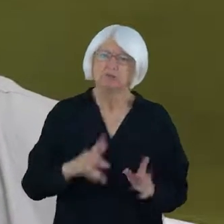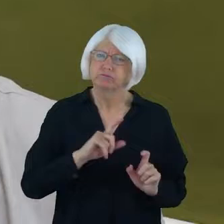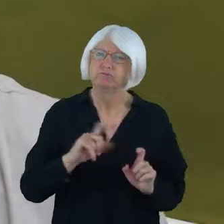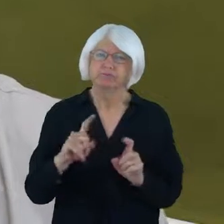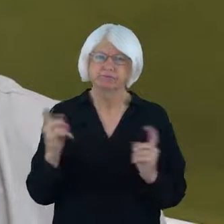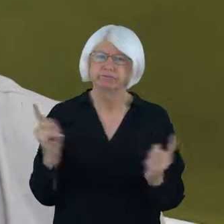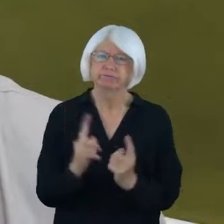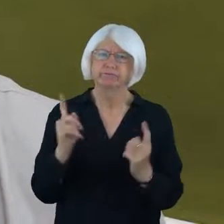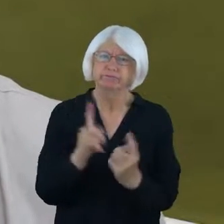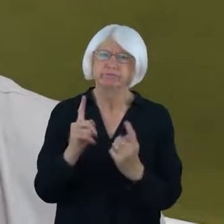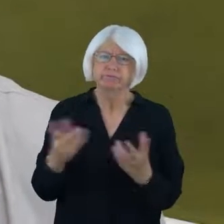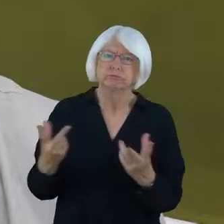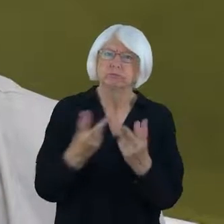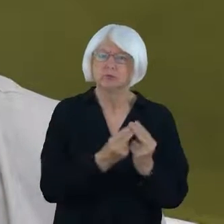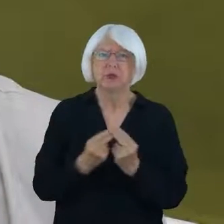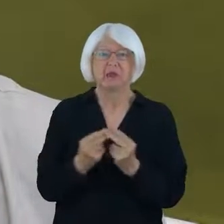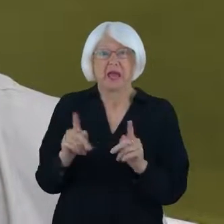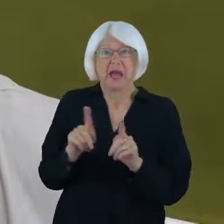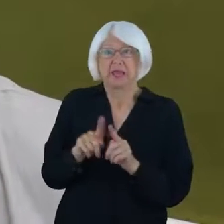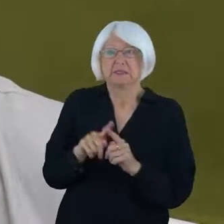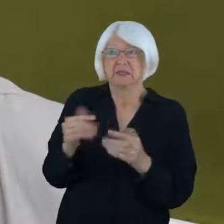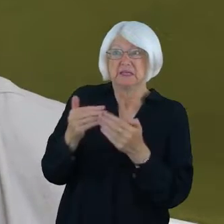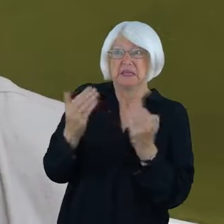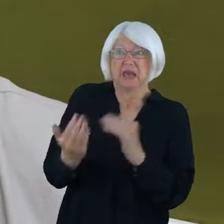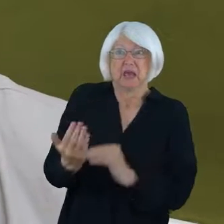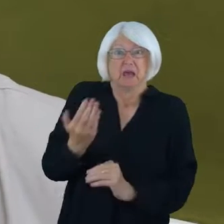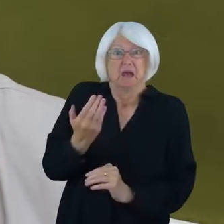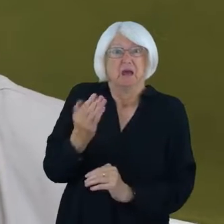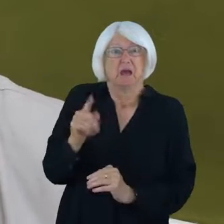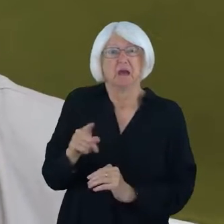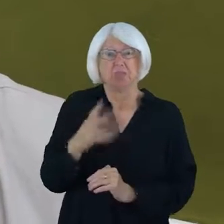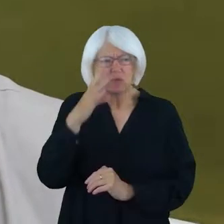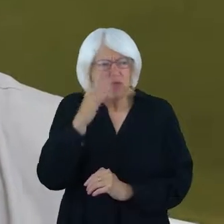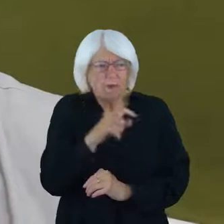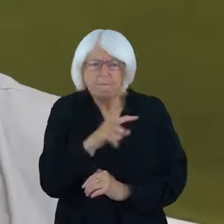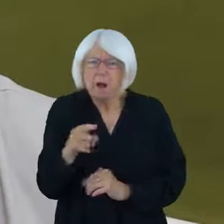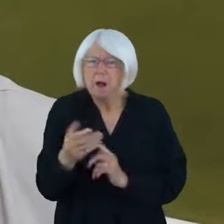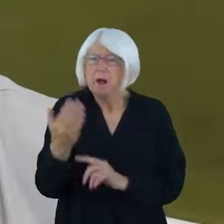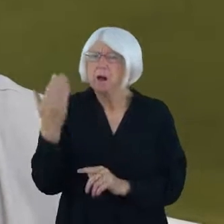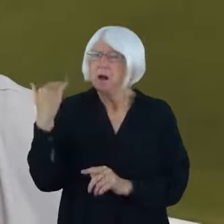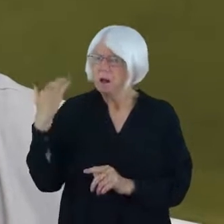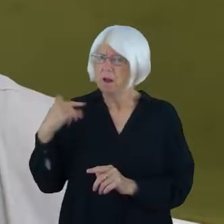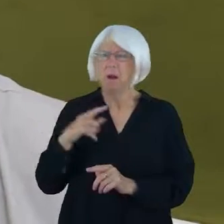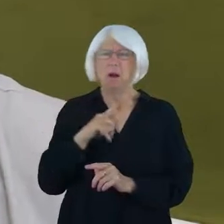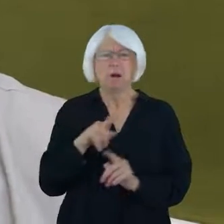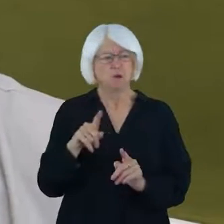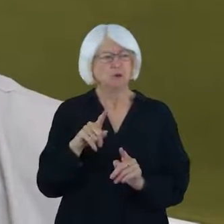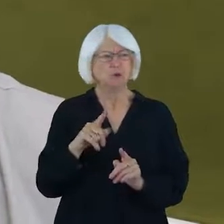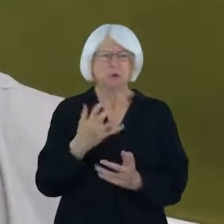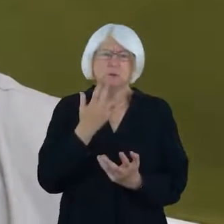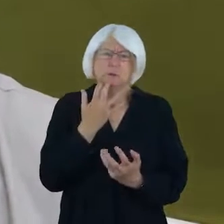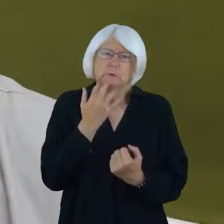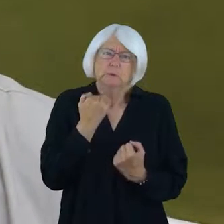more as you see the day approaching. But recall those earlier days when, after you've been enlightened, you endured a